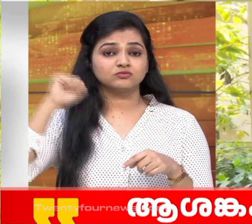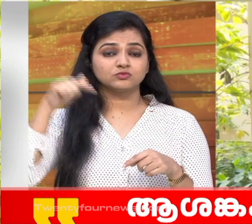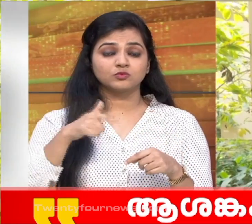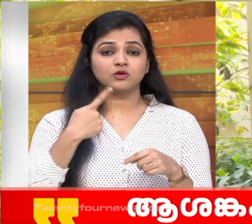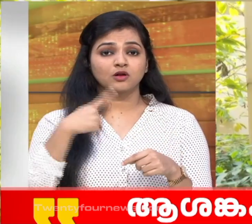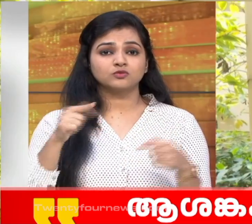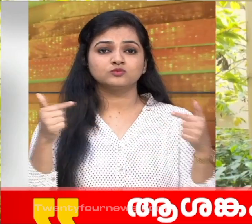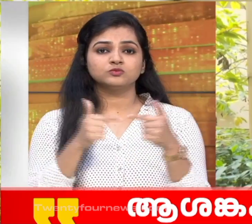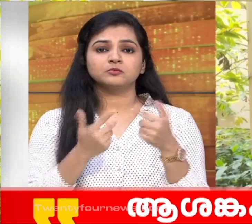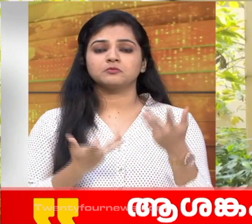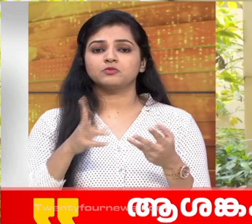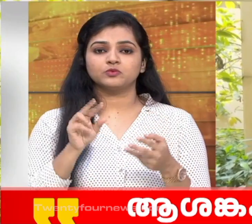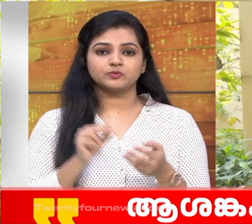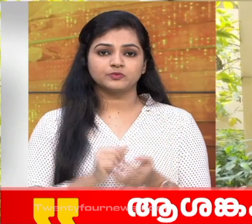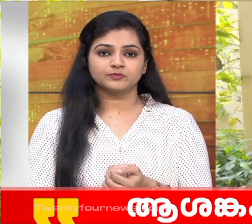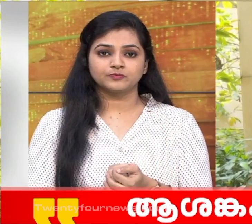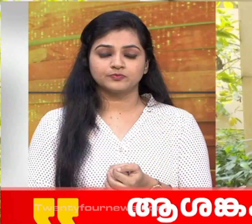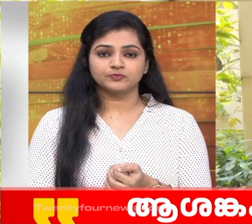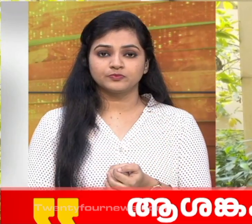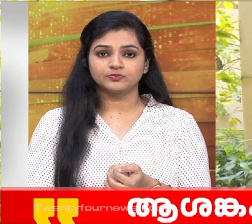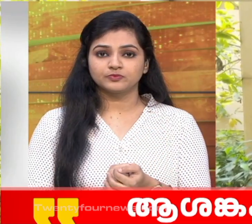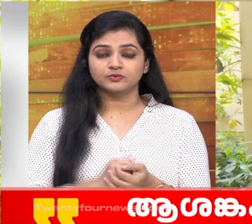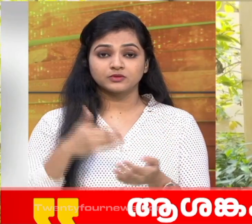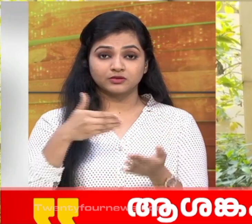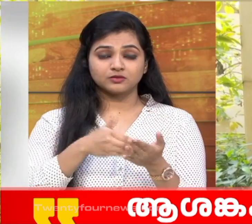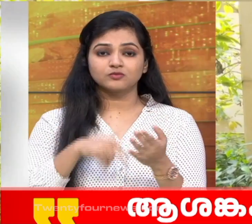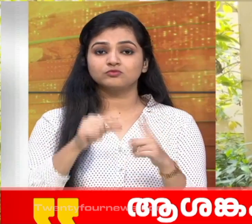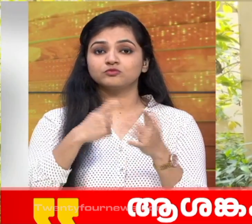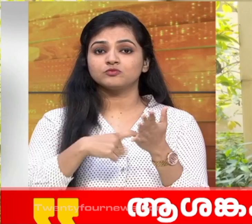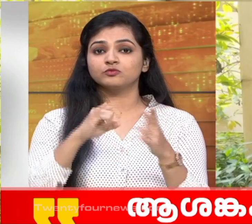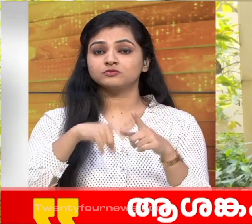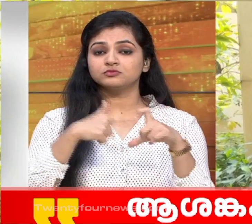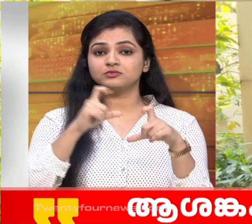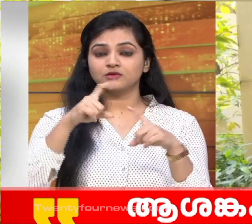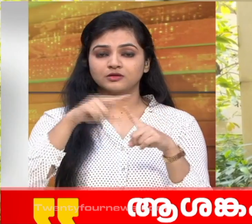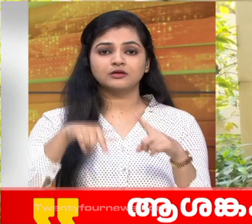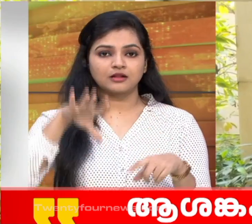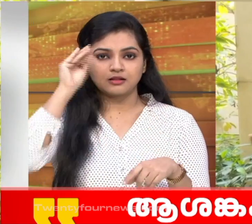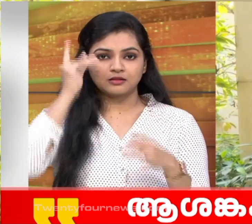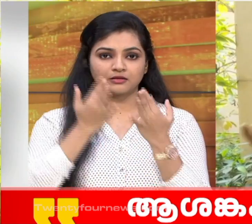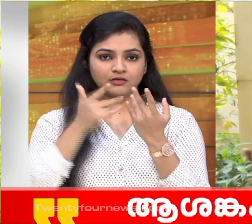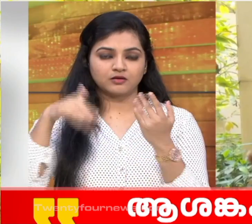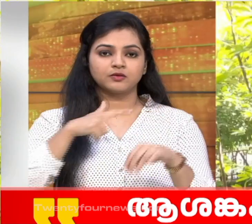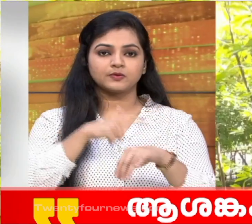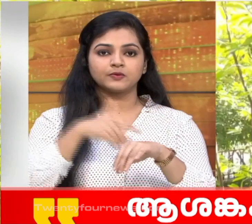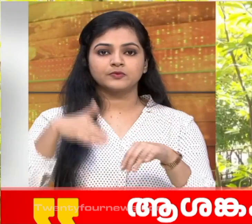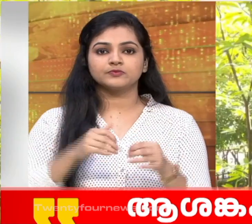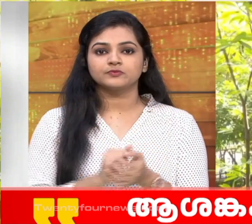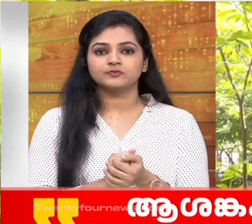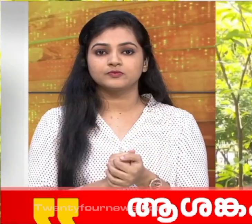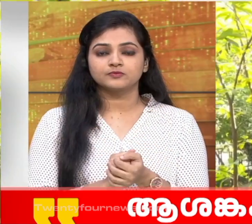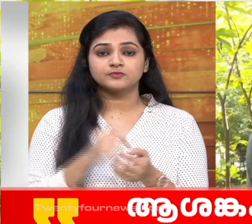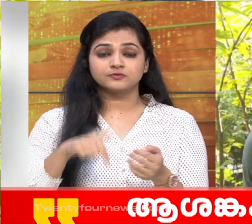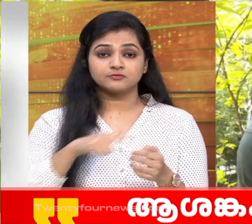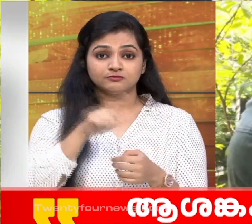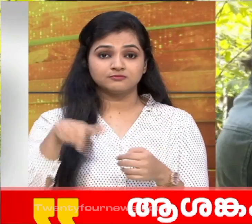issue. So that this is a project that is under consideration, that is going on, the talks are on. All these